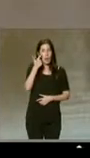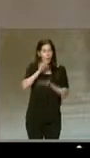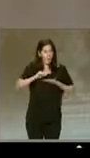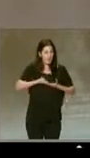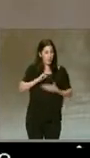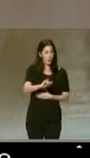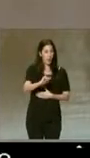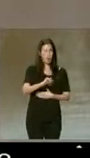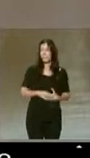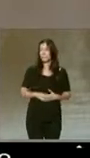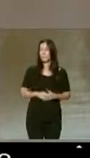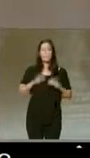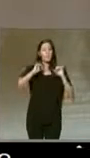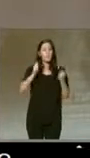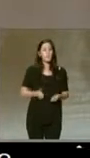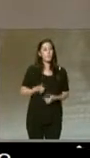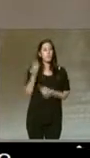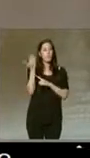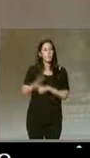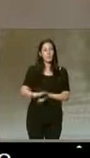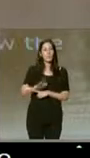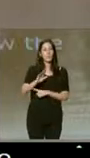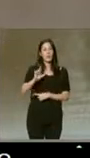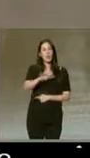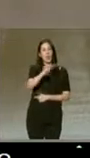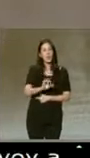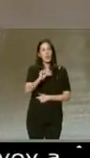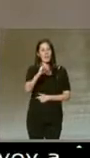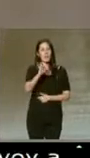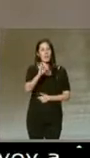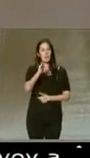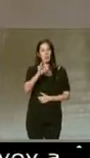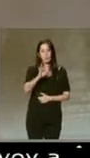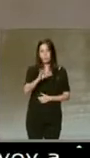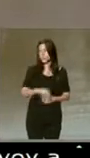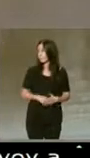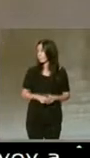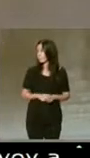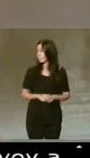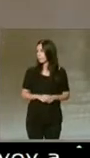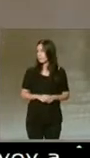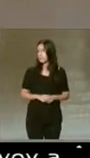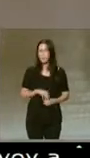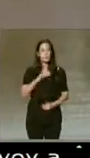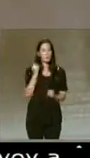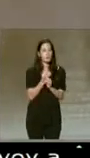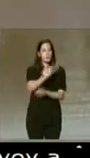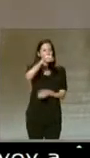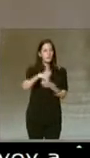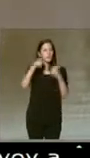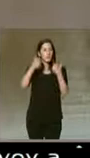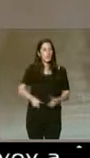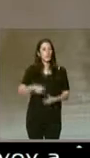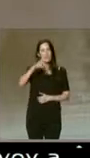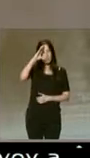I'll just follow the order on my paper. Alejandro Rodríguez Azcaso, first and foremost, who's